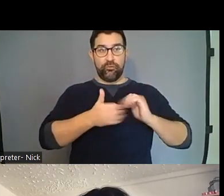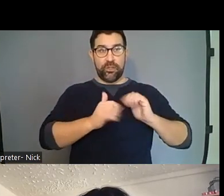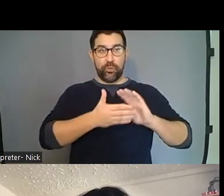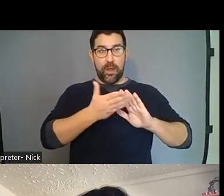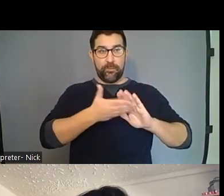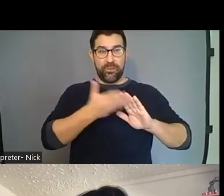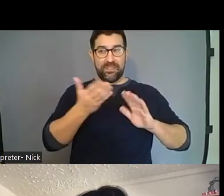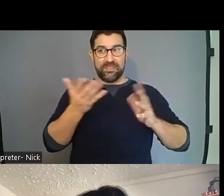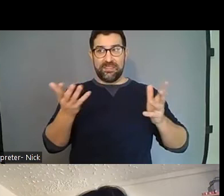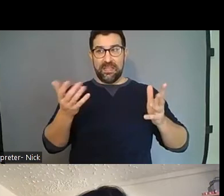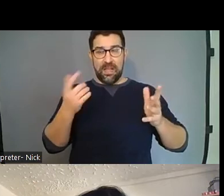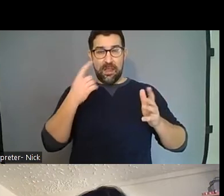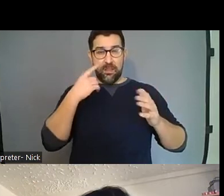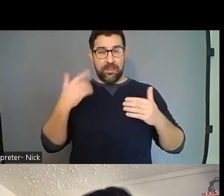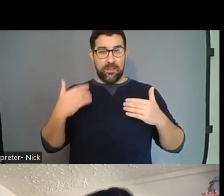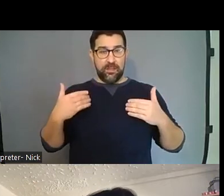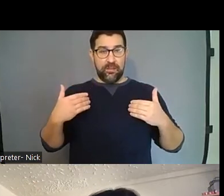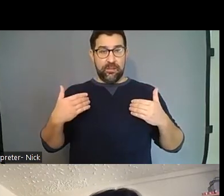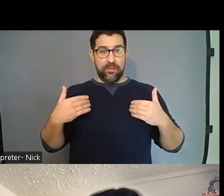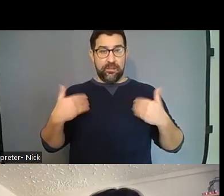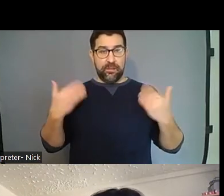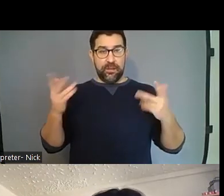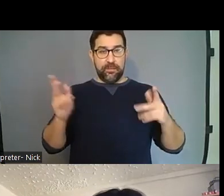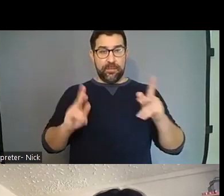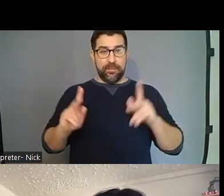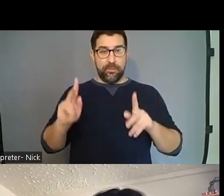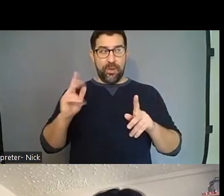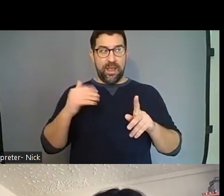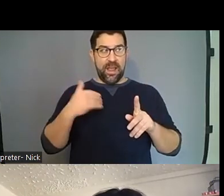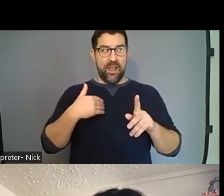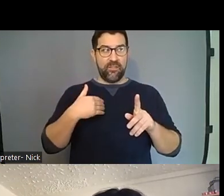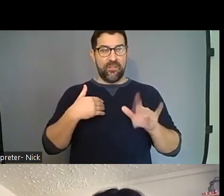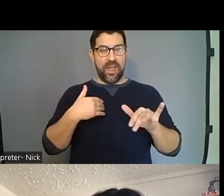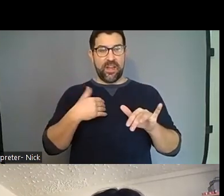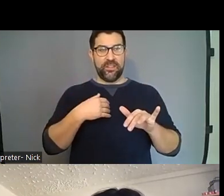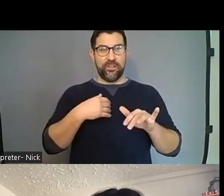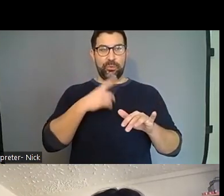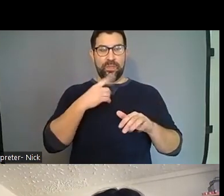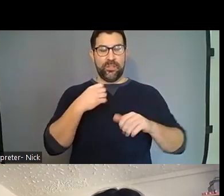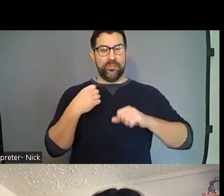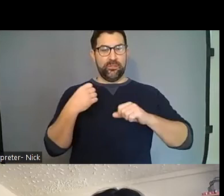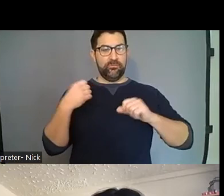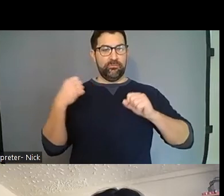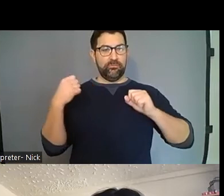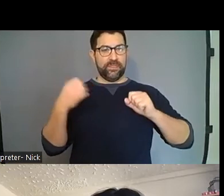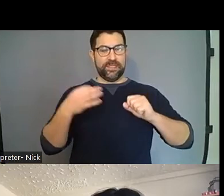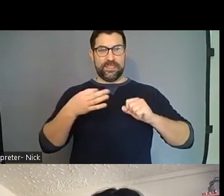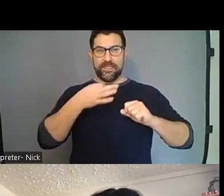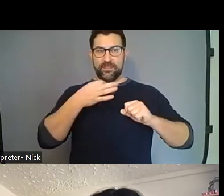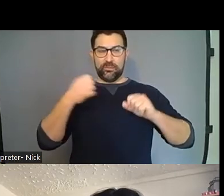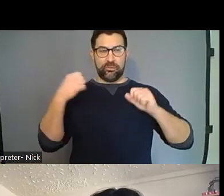honestly, I think that young people have that like the superhuman ability to have